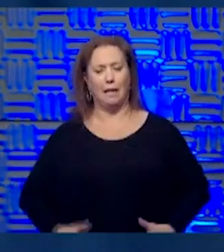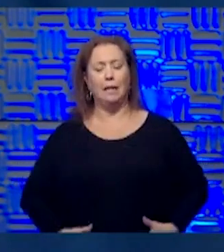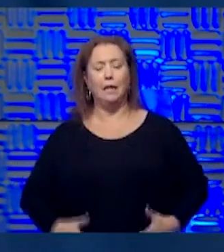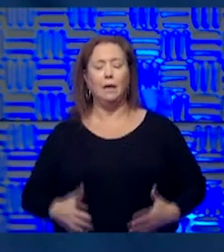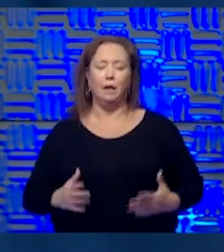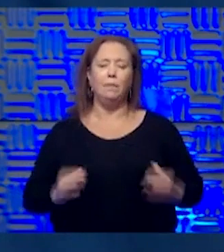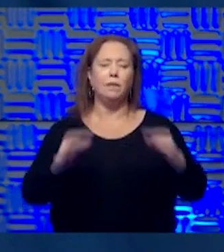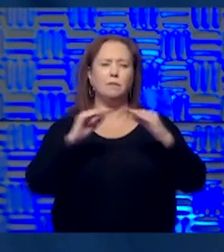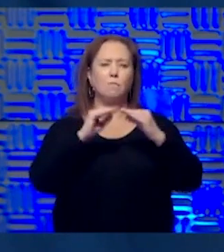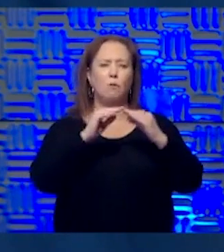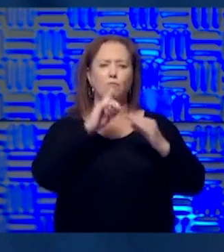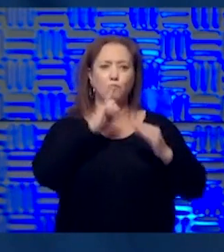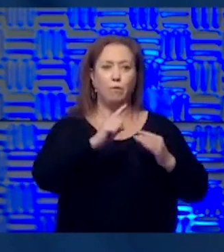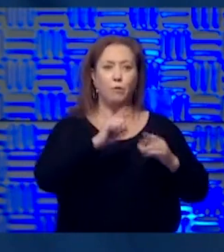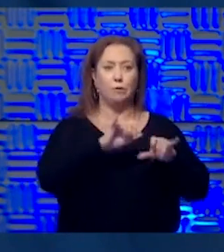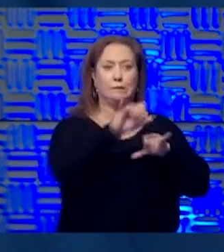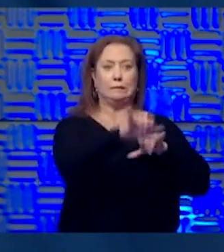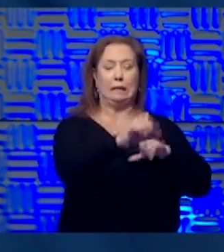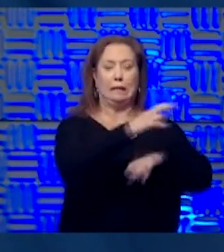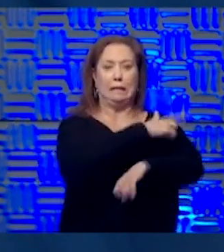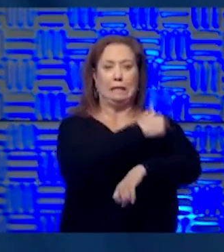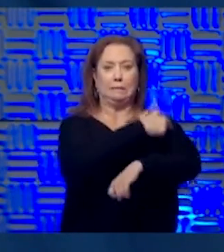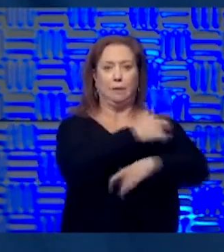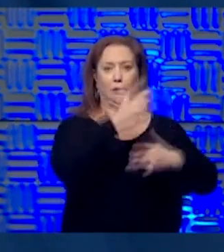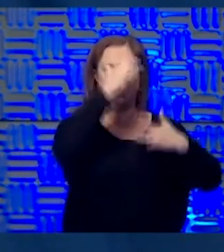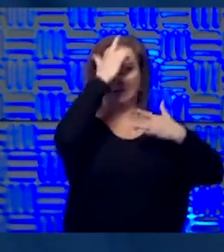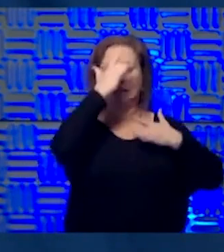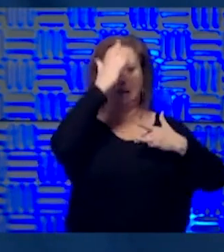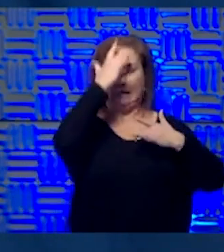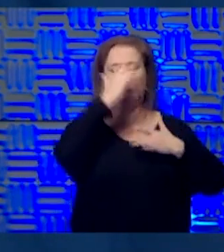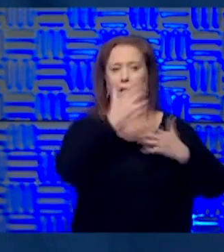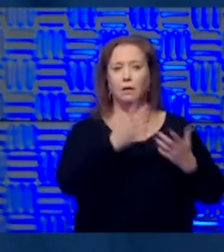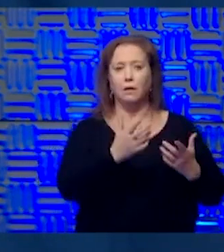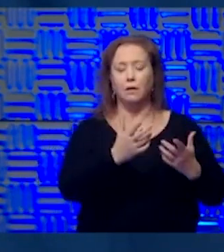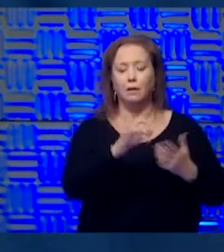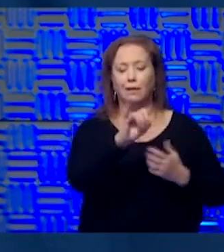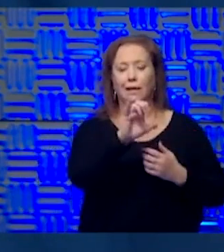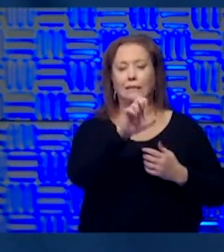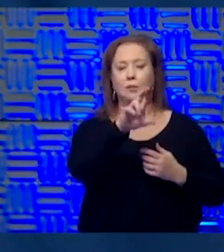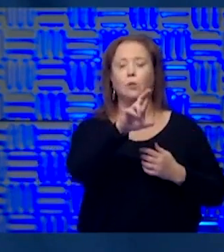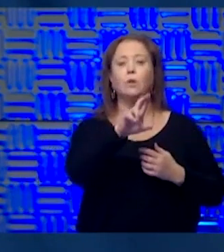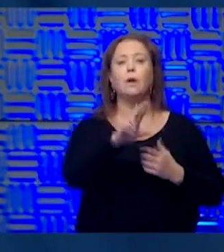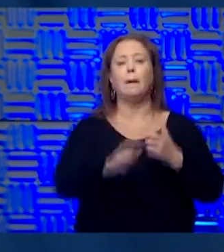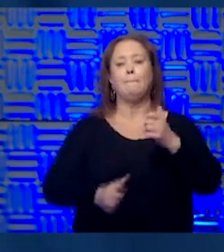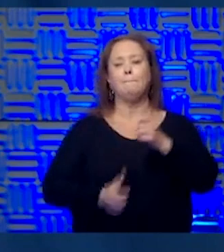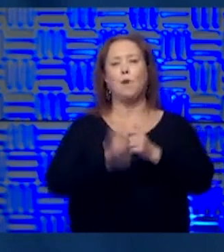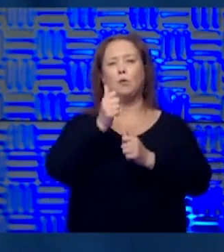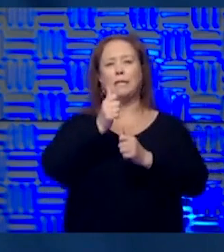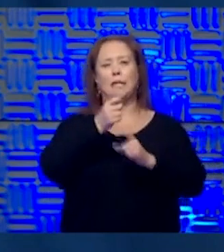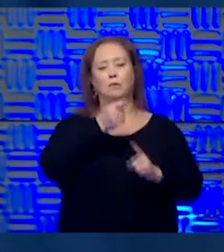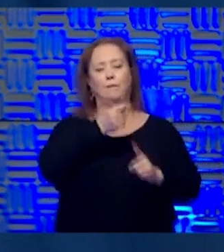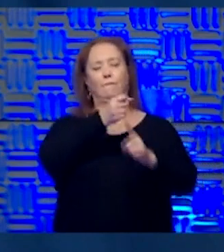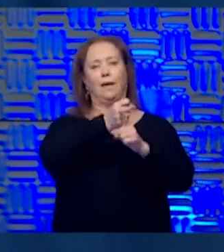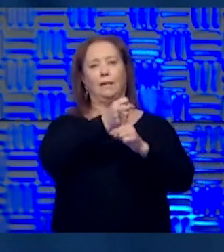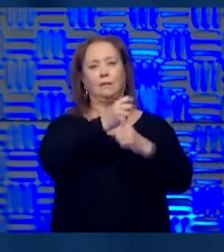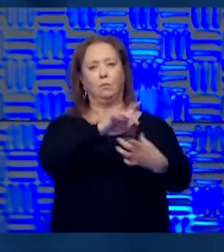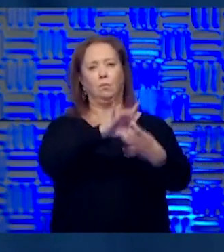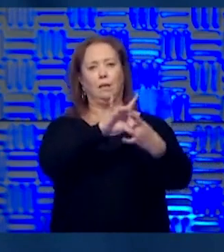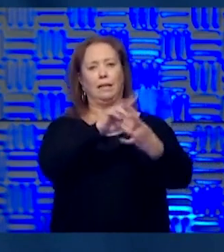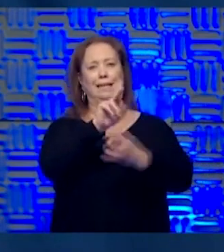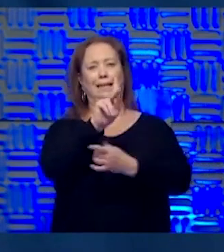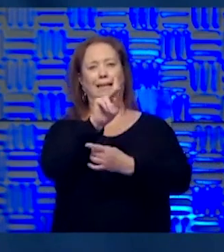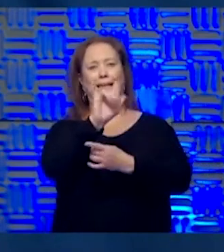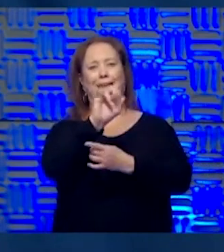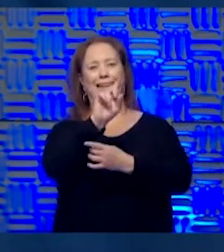you're in the hospital and ill or if you're critically ill in the hospital in the ICU. Mostly those effects have to do with kidney